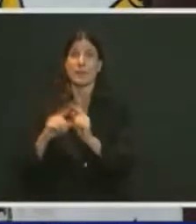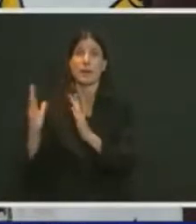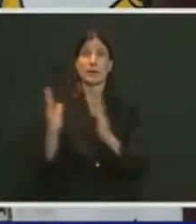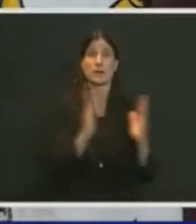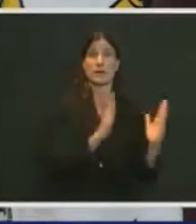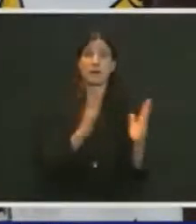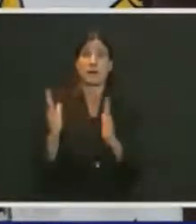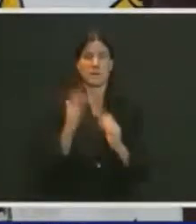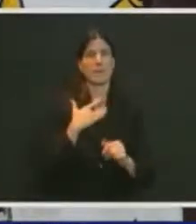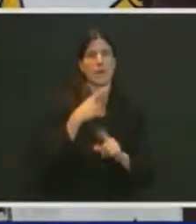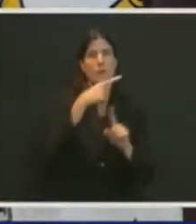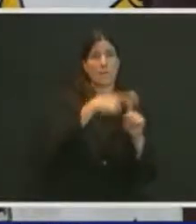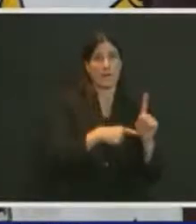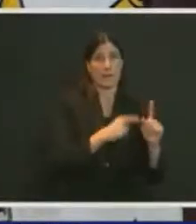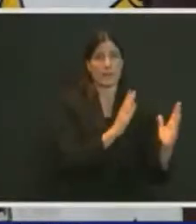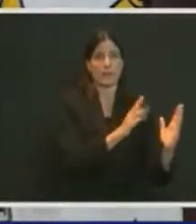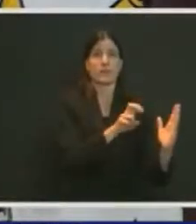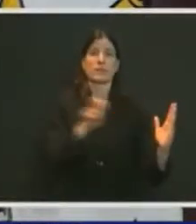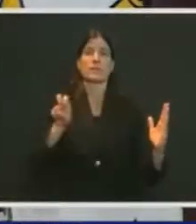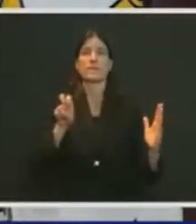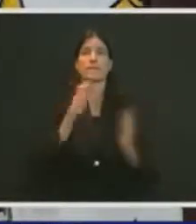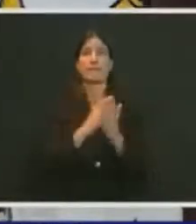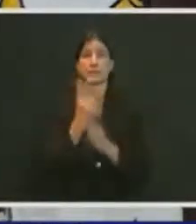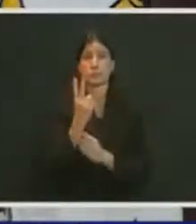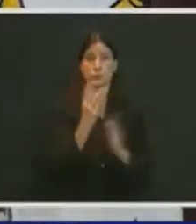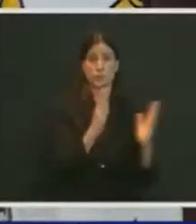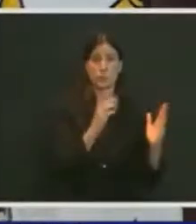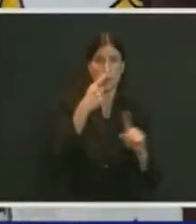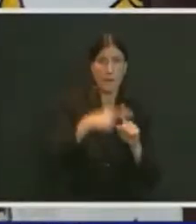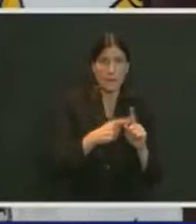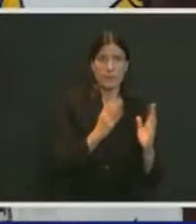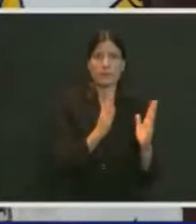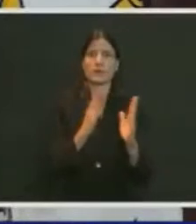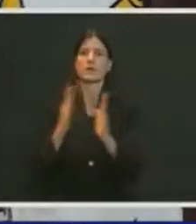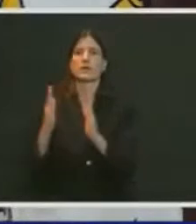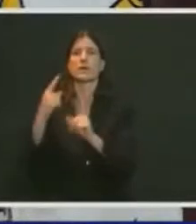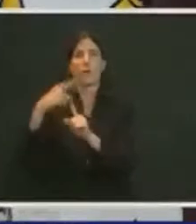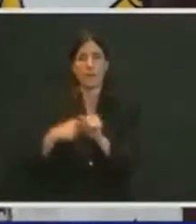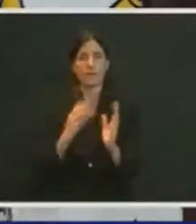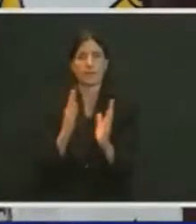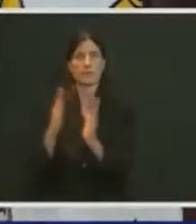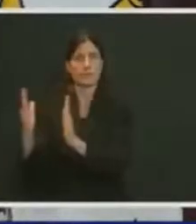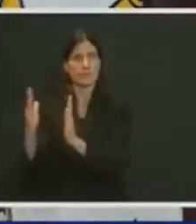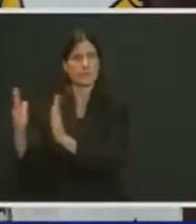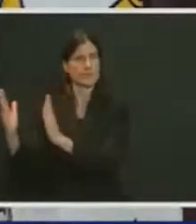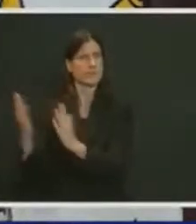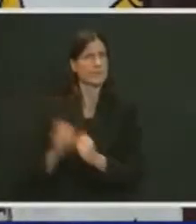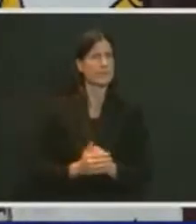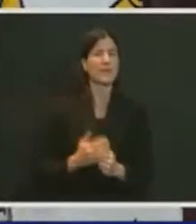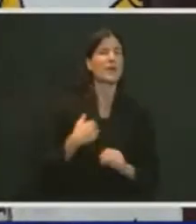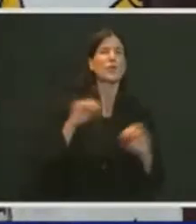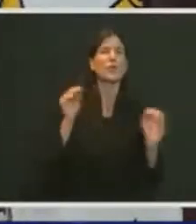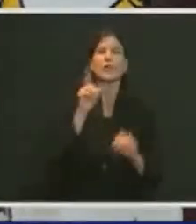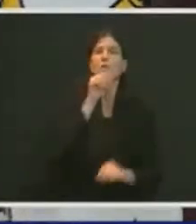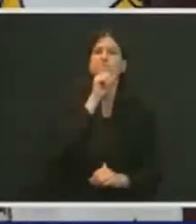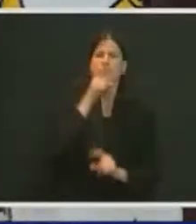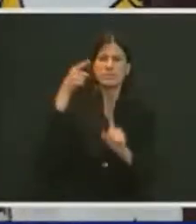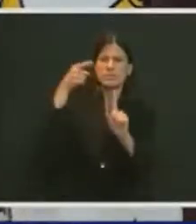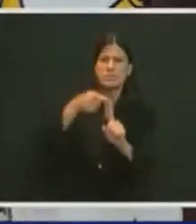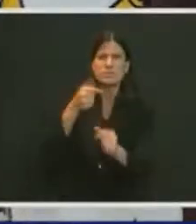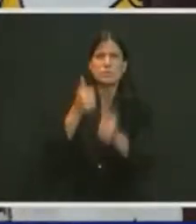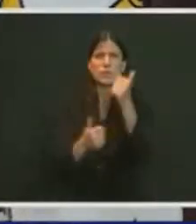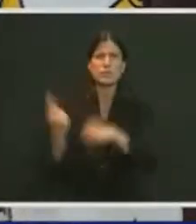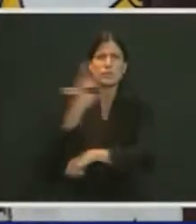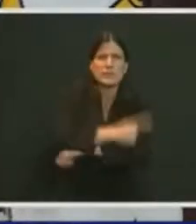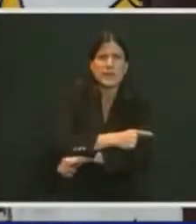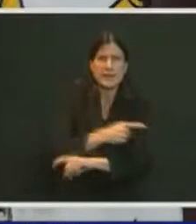28 days? Yes, but it's like, if you're asking today exactly the date of phase 2, I don't know. It could be that last